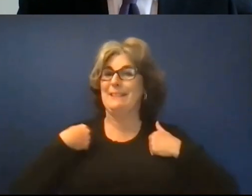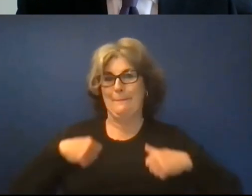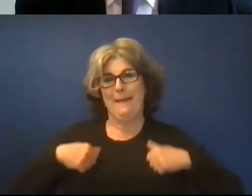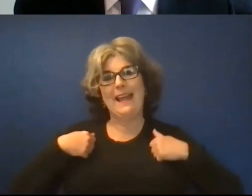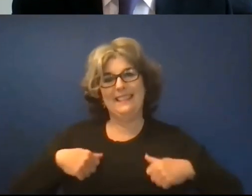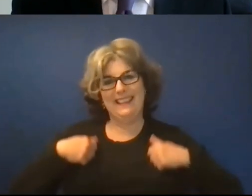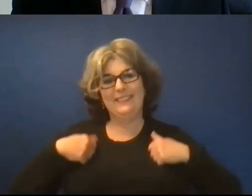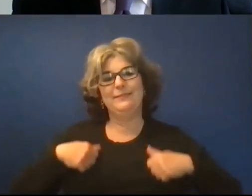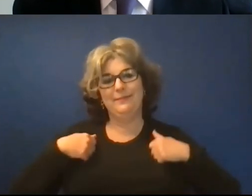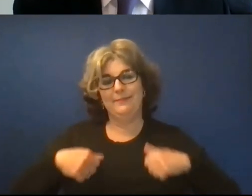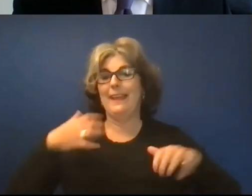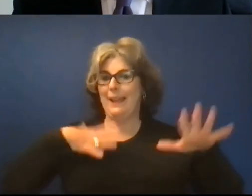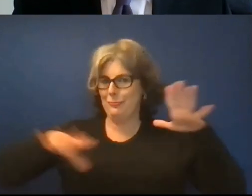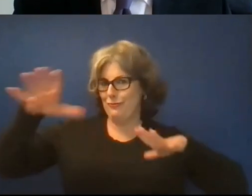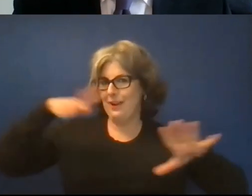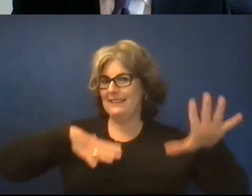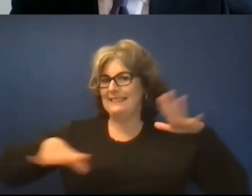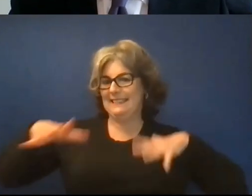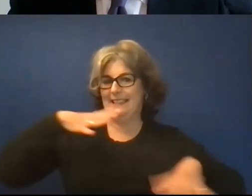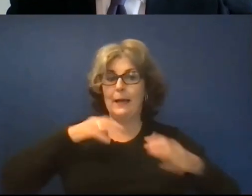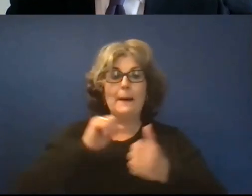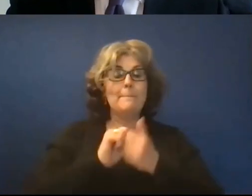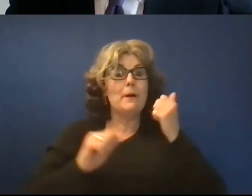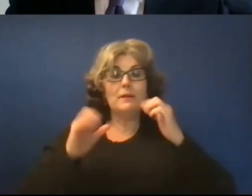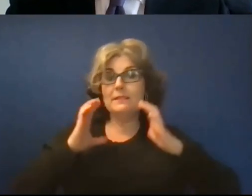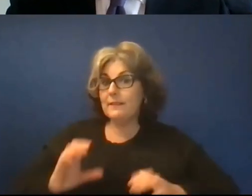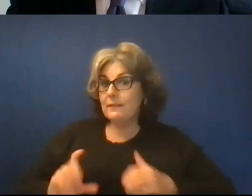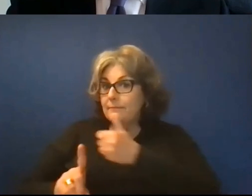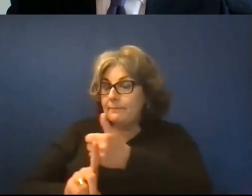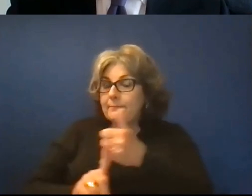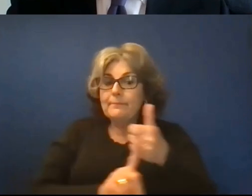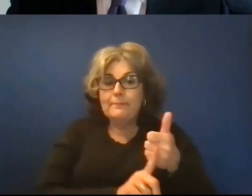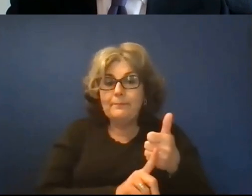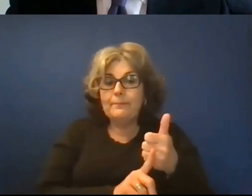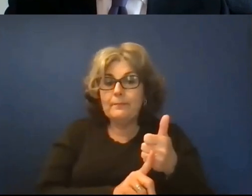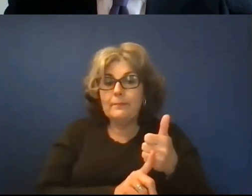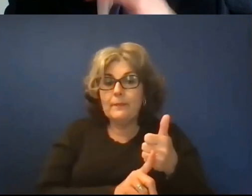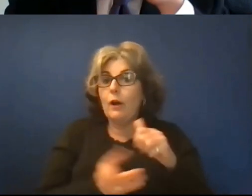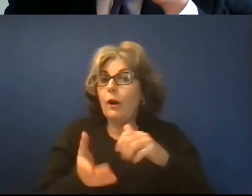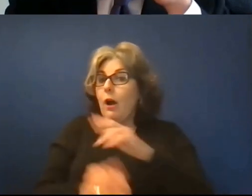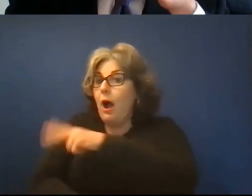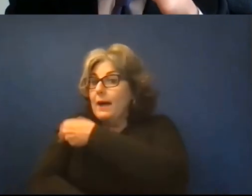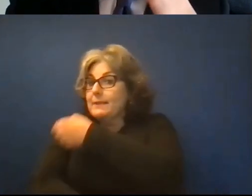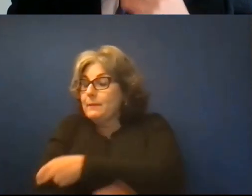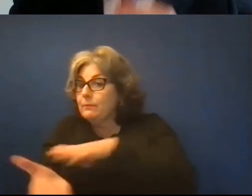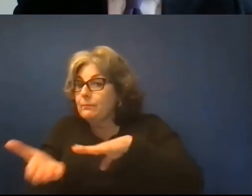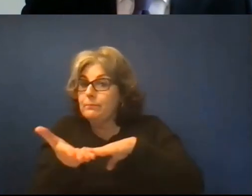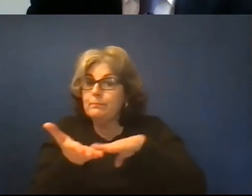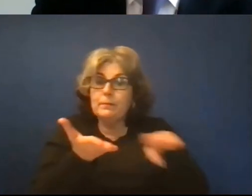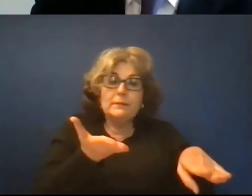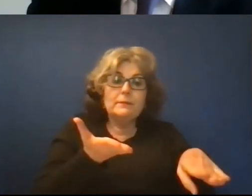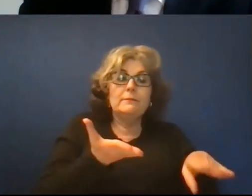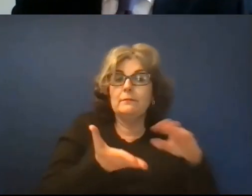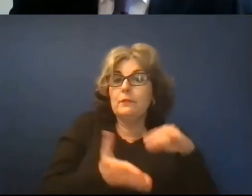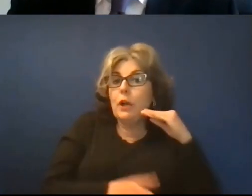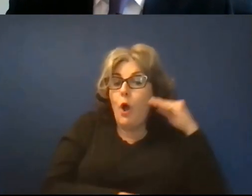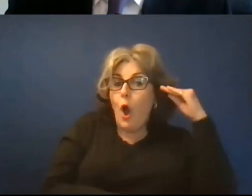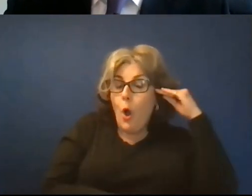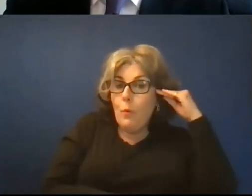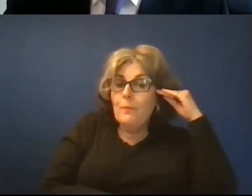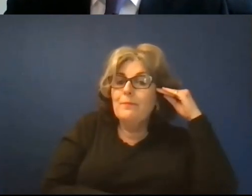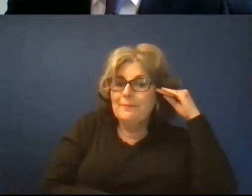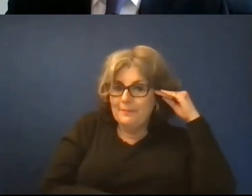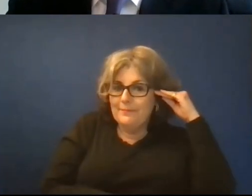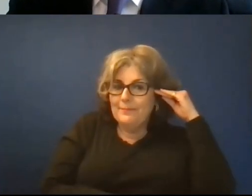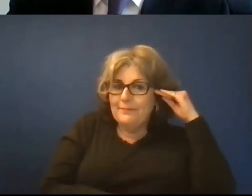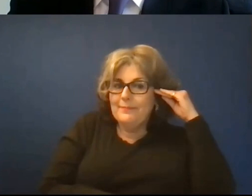and dressing. Most of our clients are discharged from the hospital. So after they go to the ER